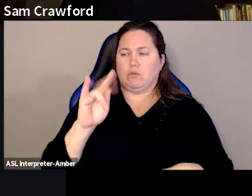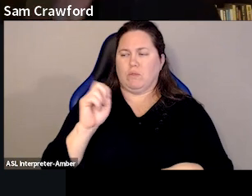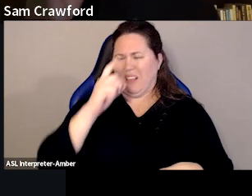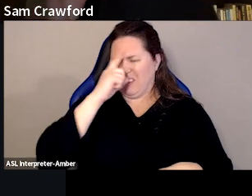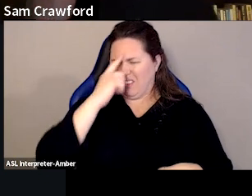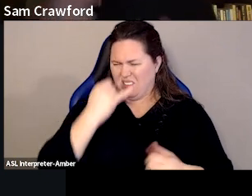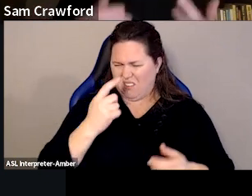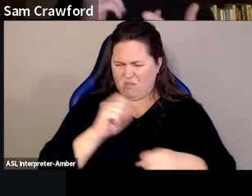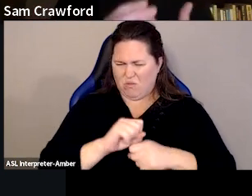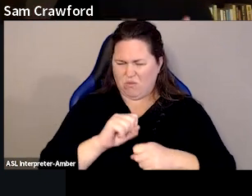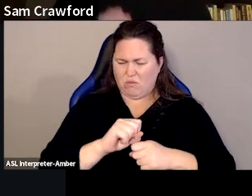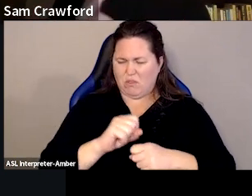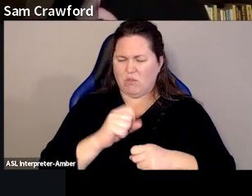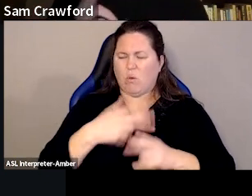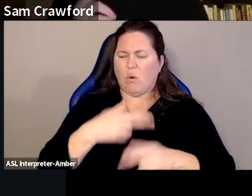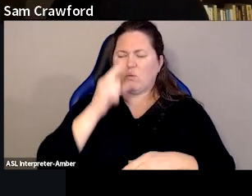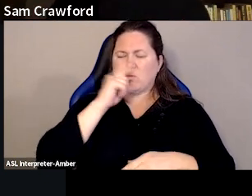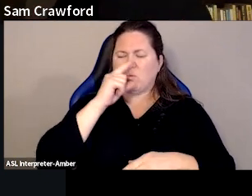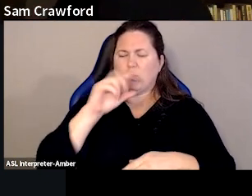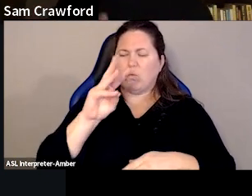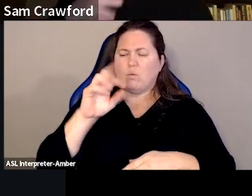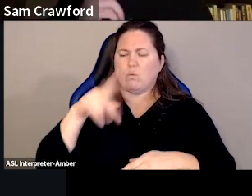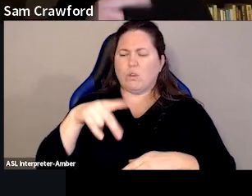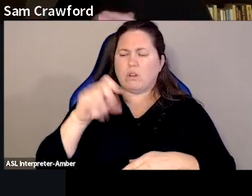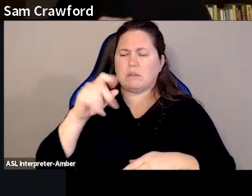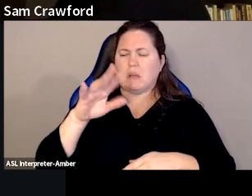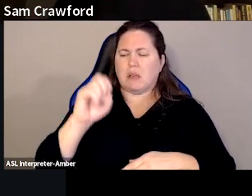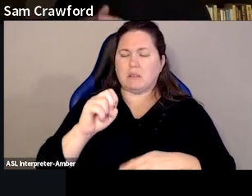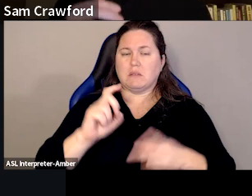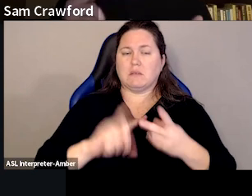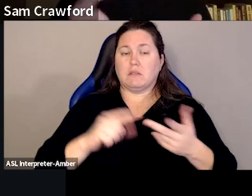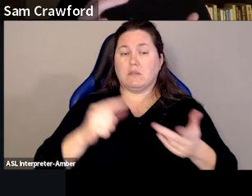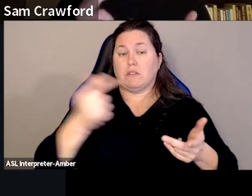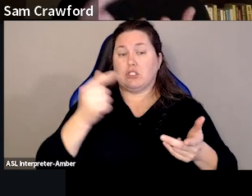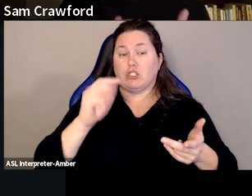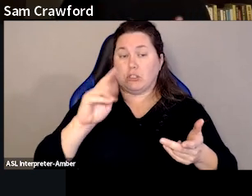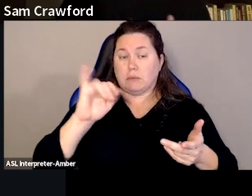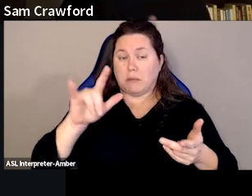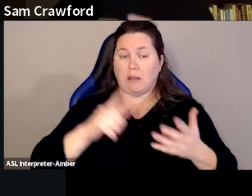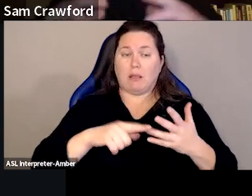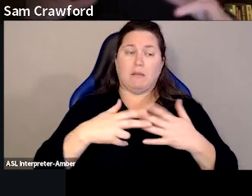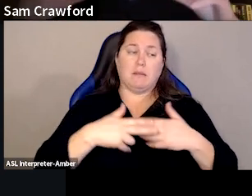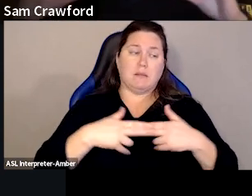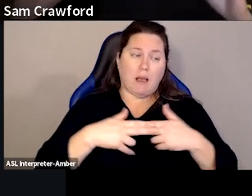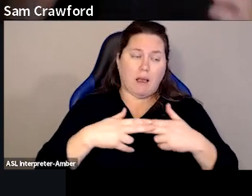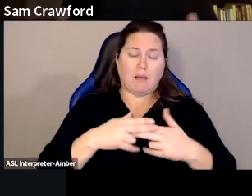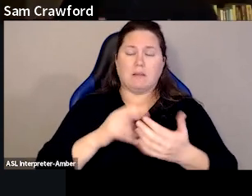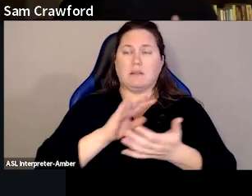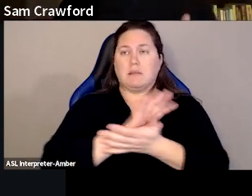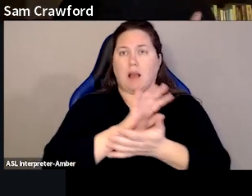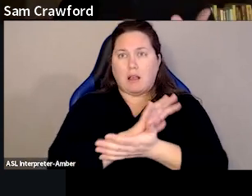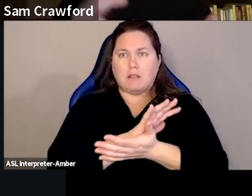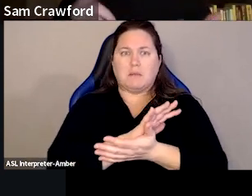Workspace now. But you've got, think of Gmail. Then you've got slides. Then you've got documents. You can collaborate